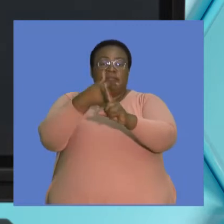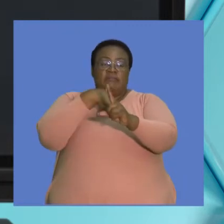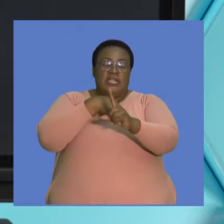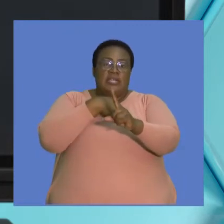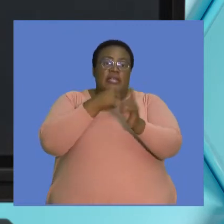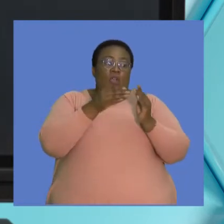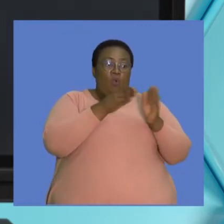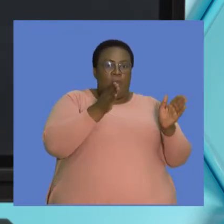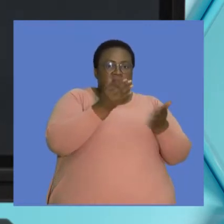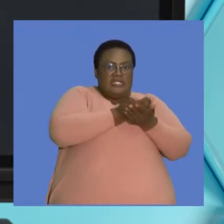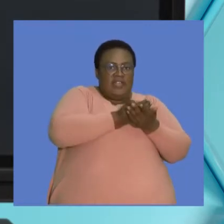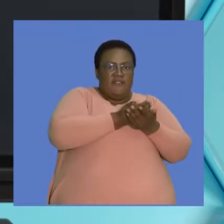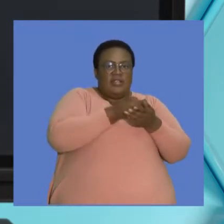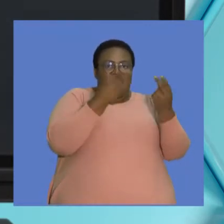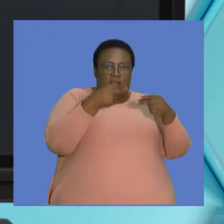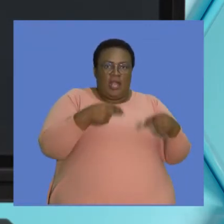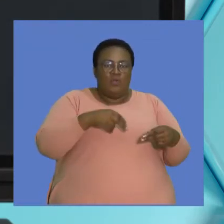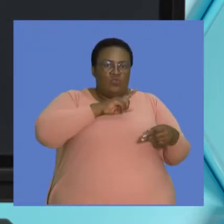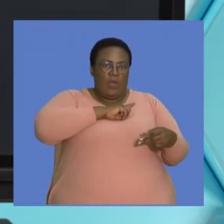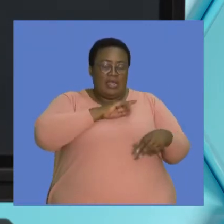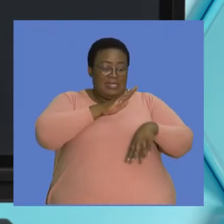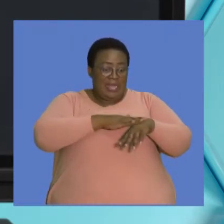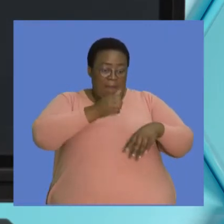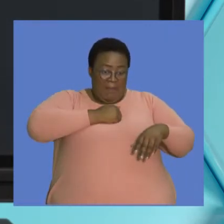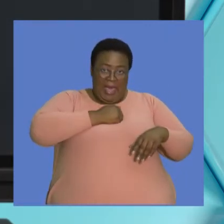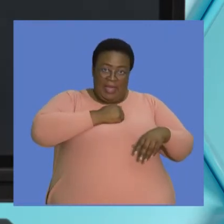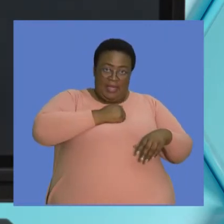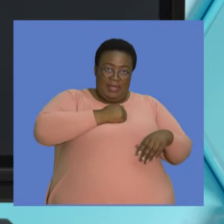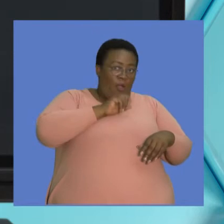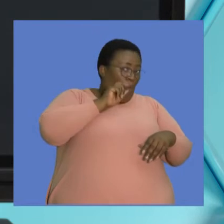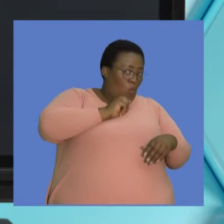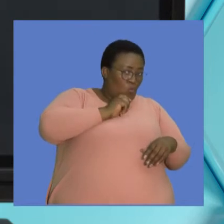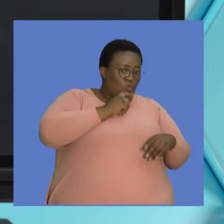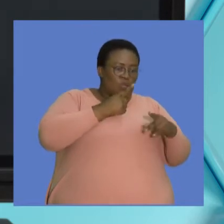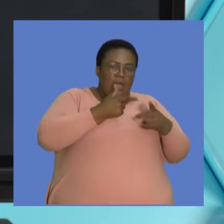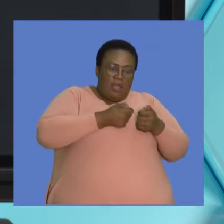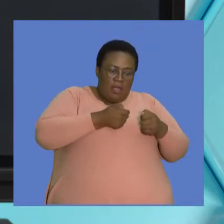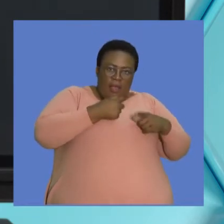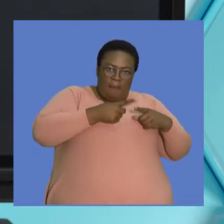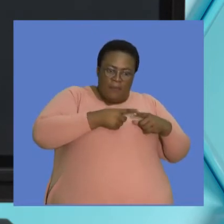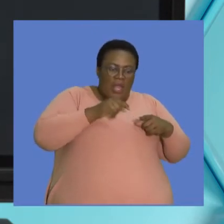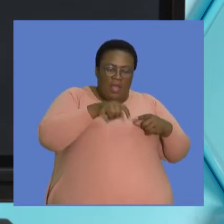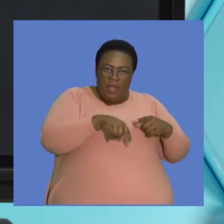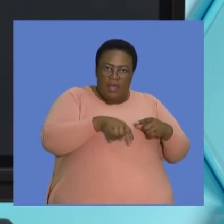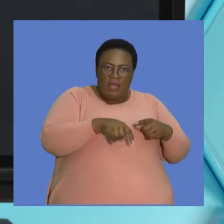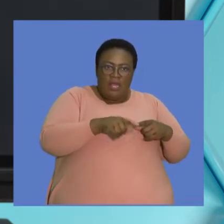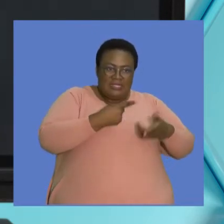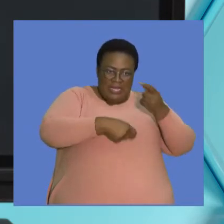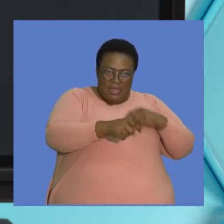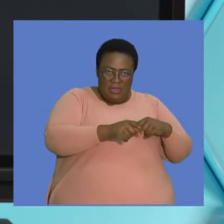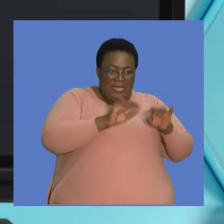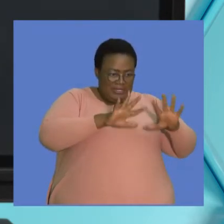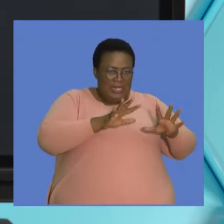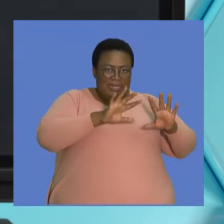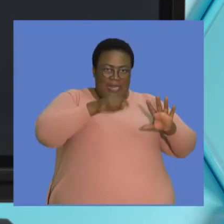The target will be, I open the savings account so that when I sell my PlayStation and I get